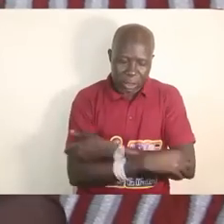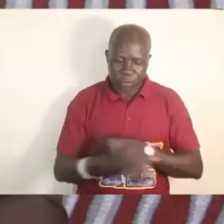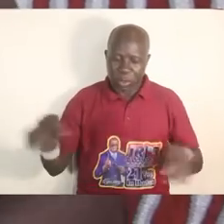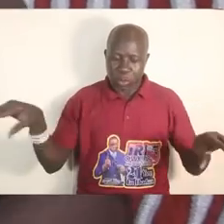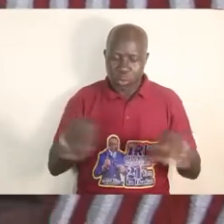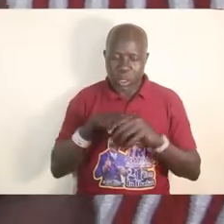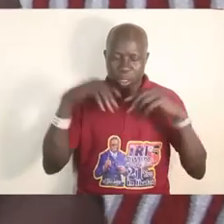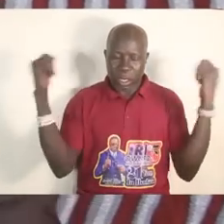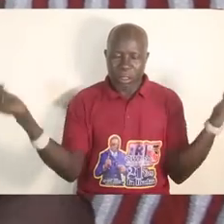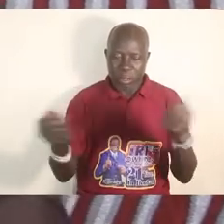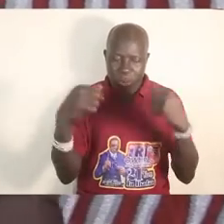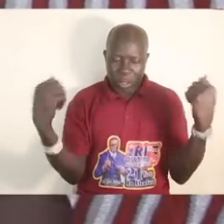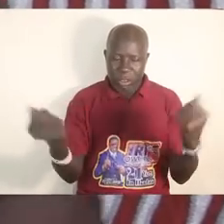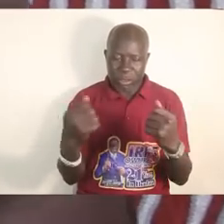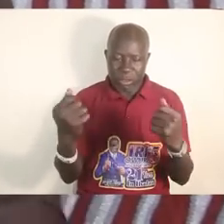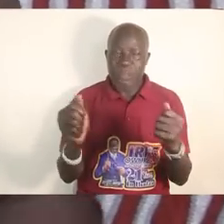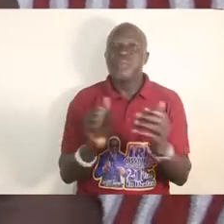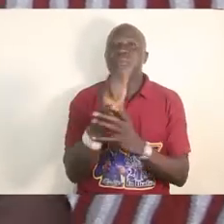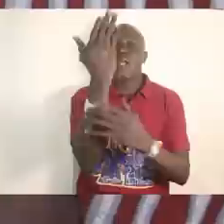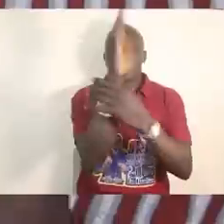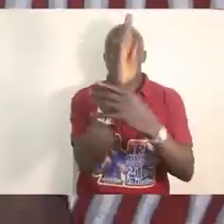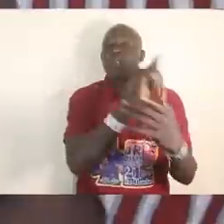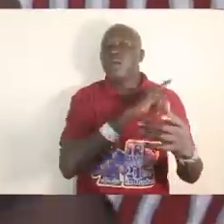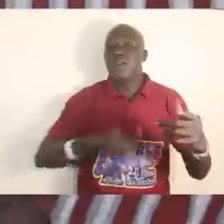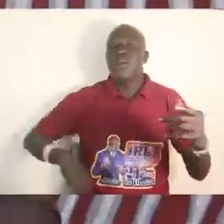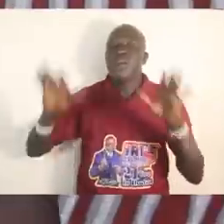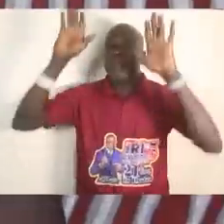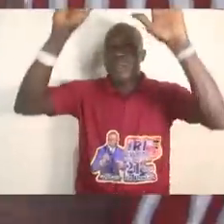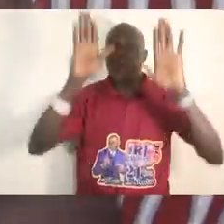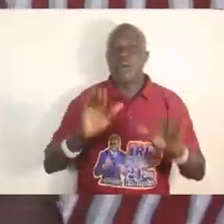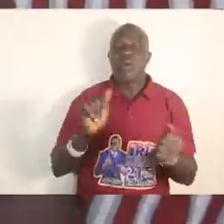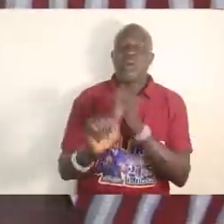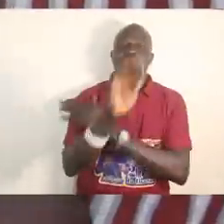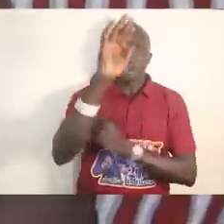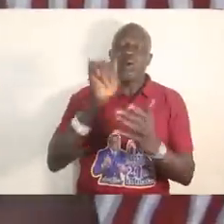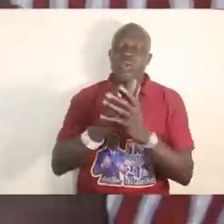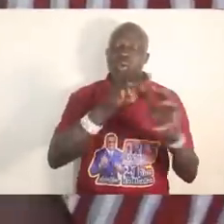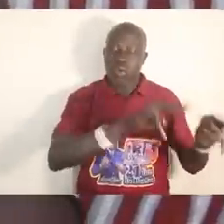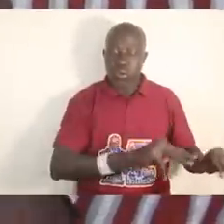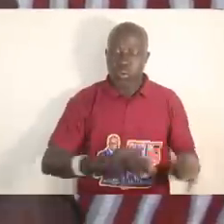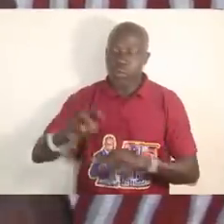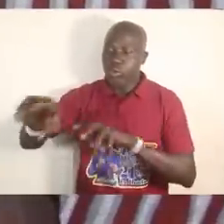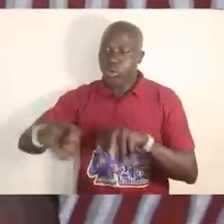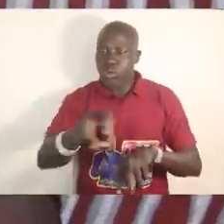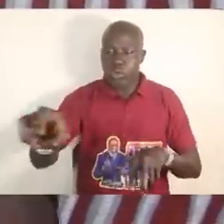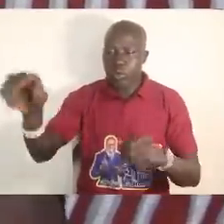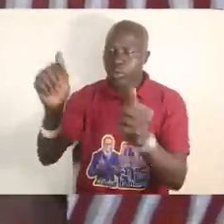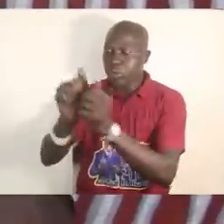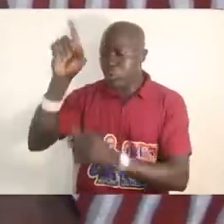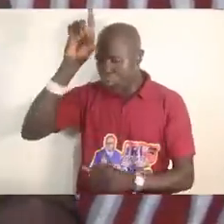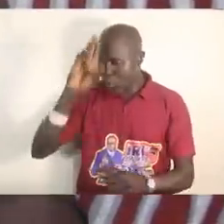wedding anniversary. People celebrating wedding anniversary. The end of miracle of God. That journey with one.